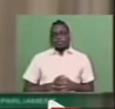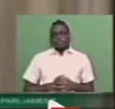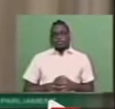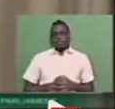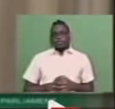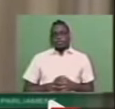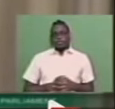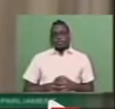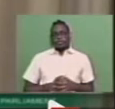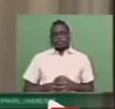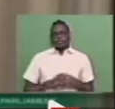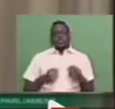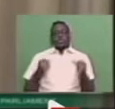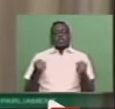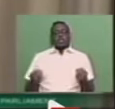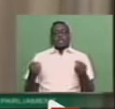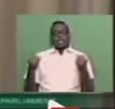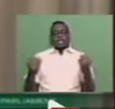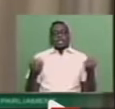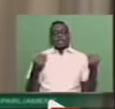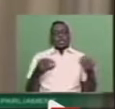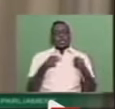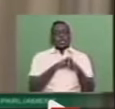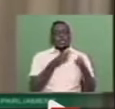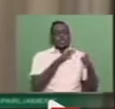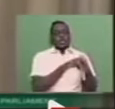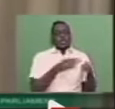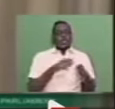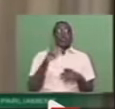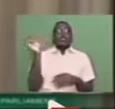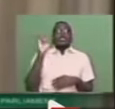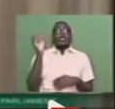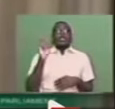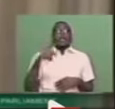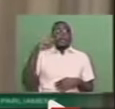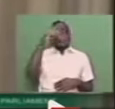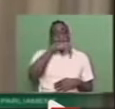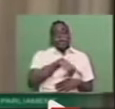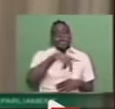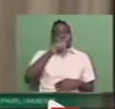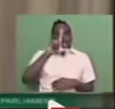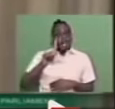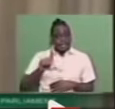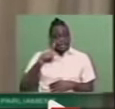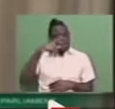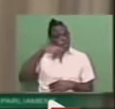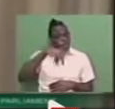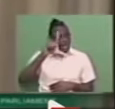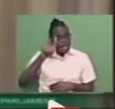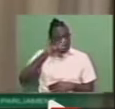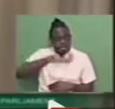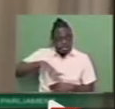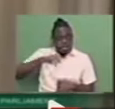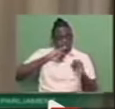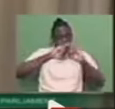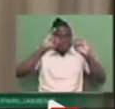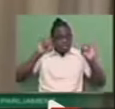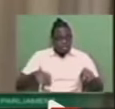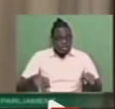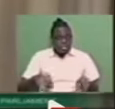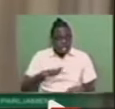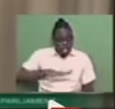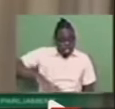Point Lisa's industrial estate. The Prime Minister, with arrogance, has destroyed